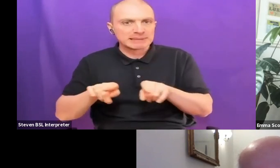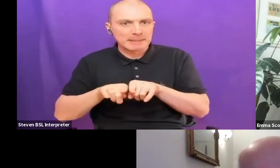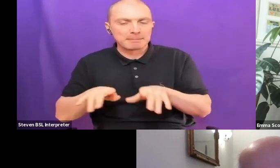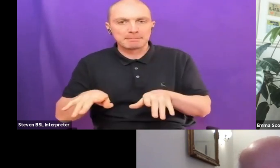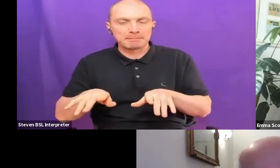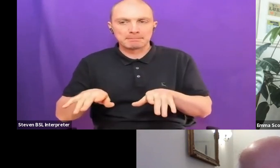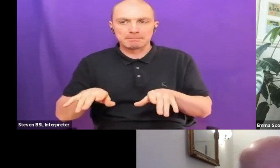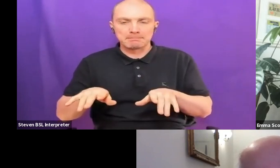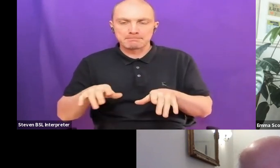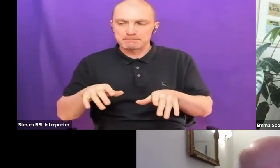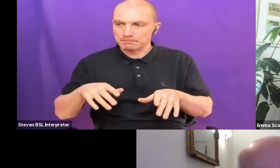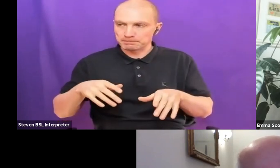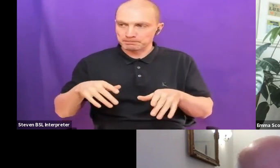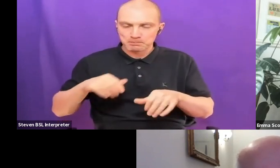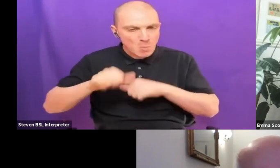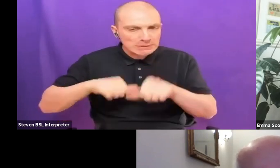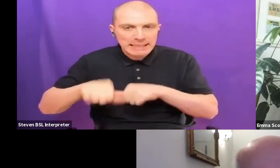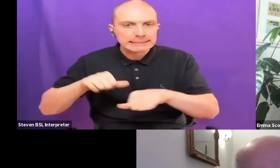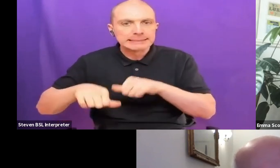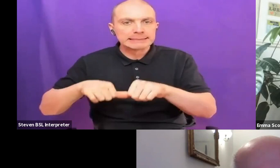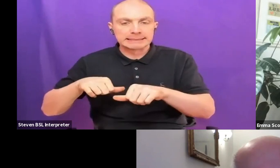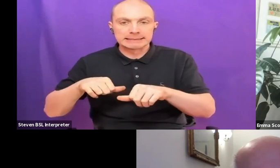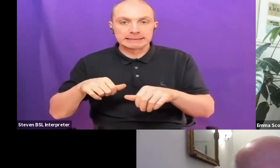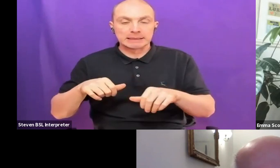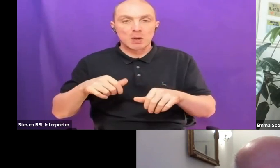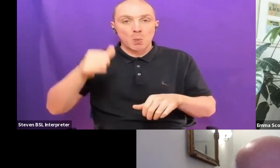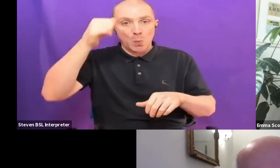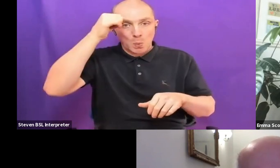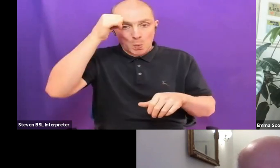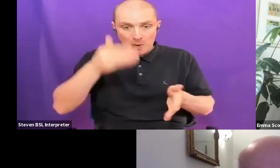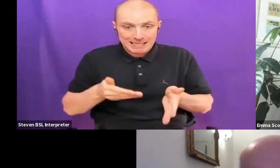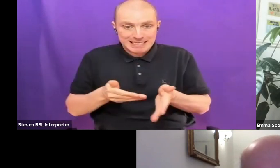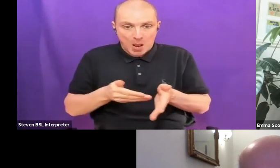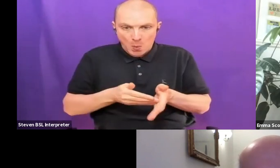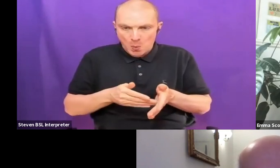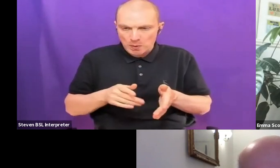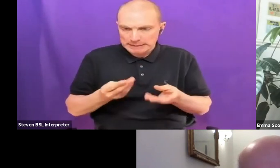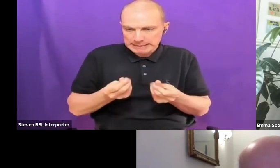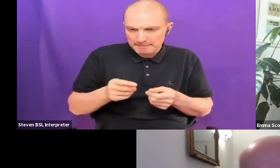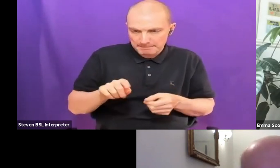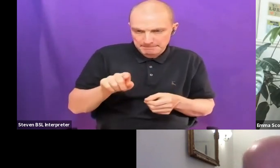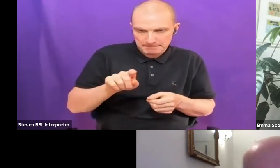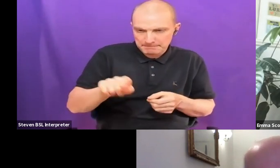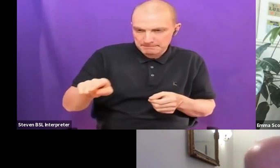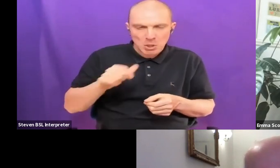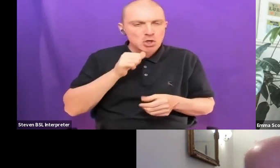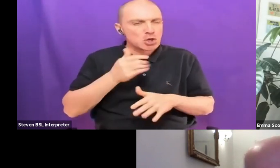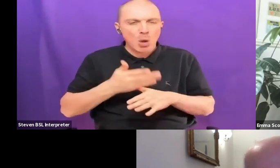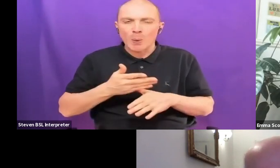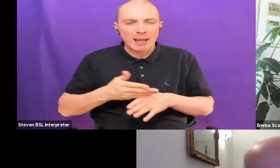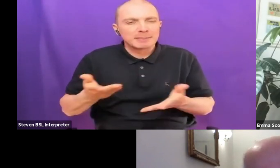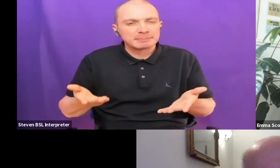don't work. And I'm particularly keen to emphasise the importance of the bread and butter pedestrian